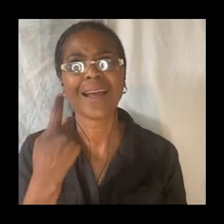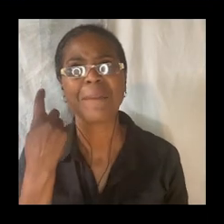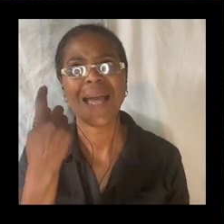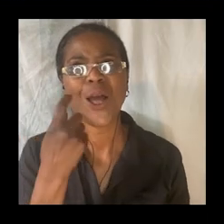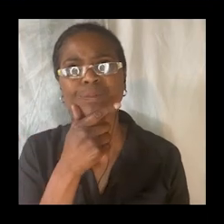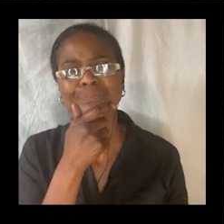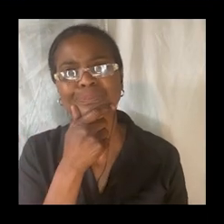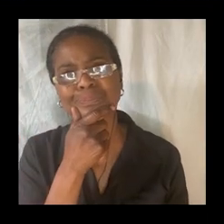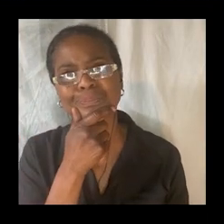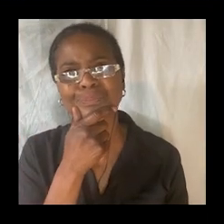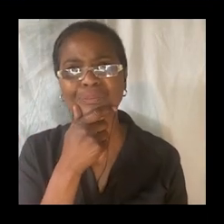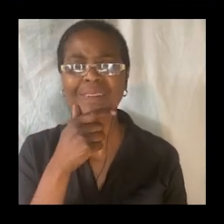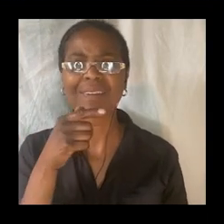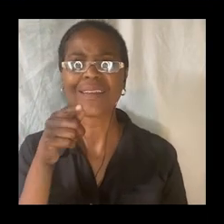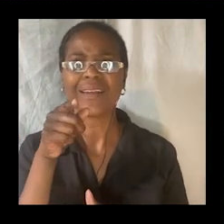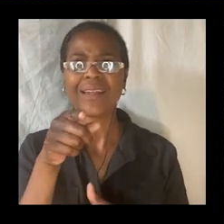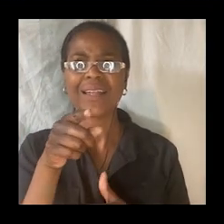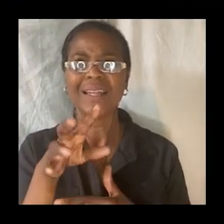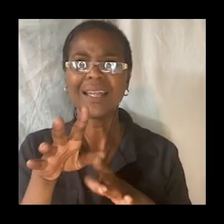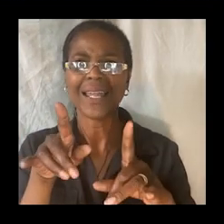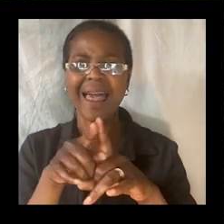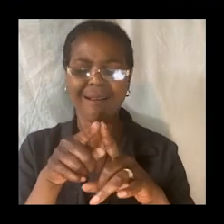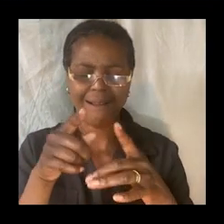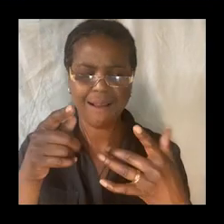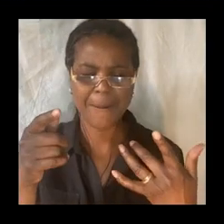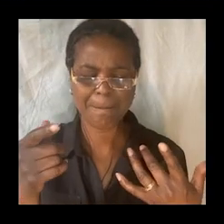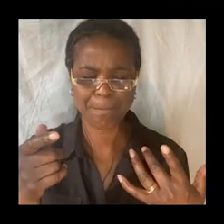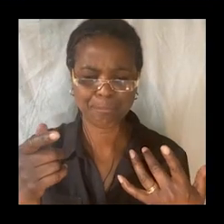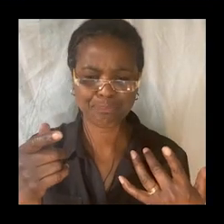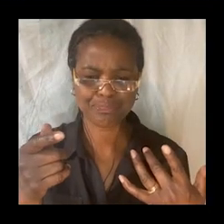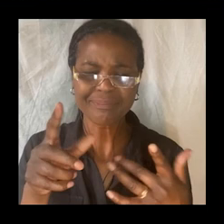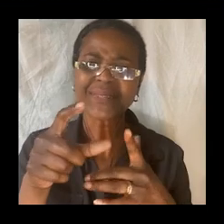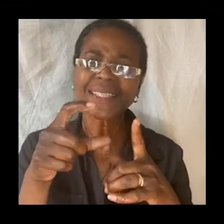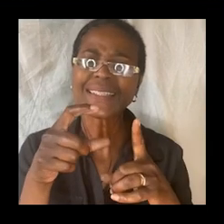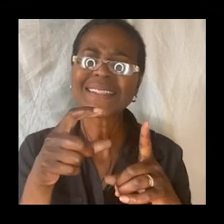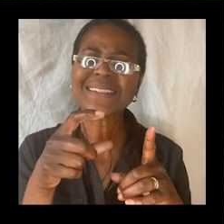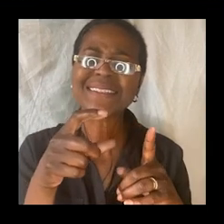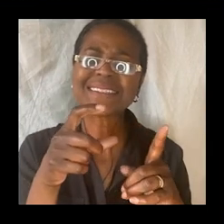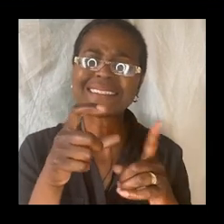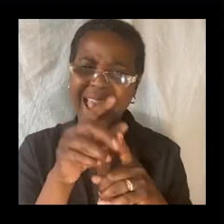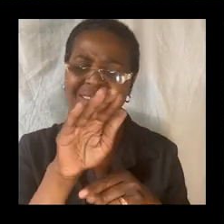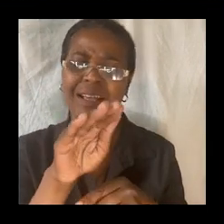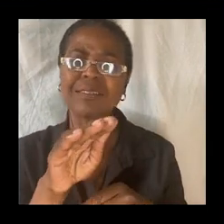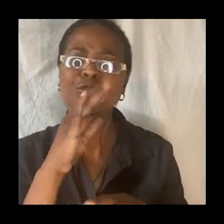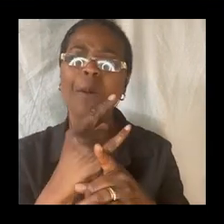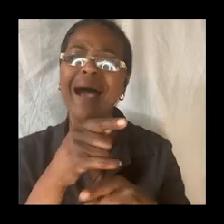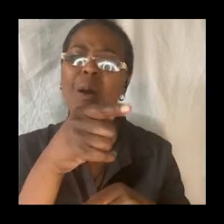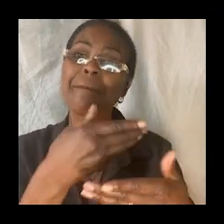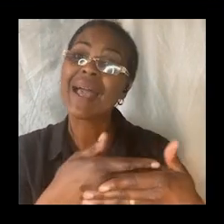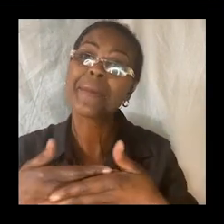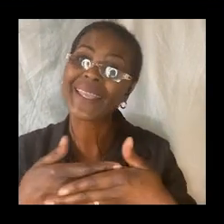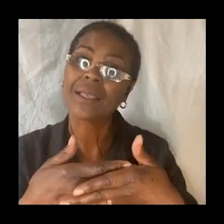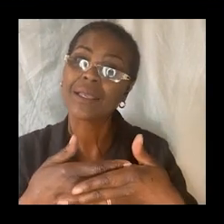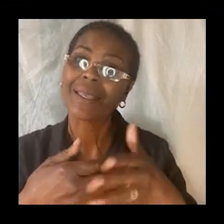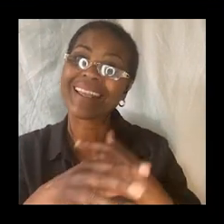has made me think about the juxtaposition within the novel,